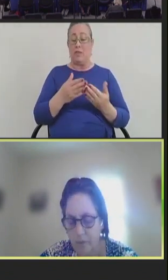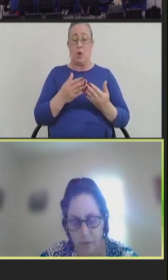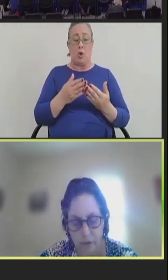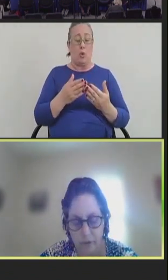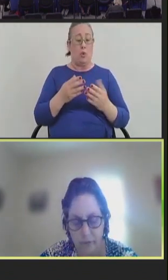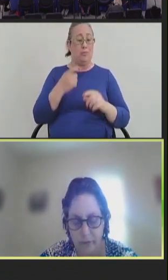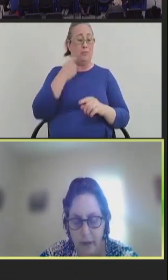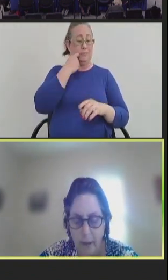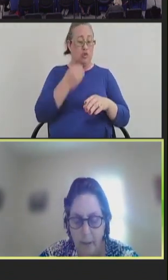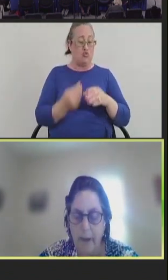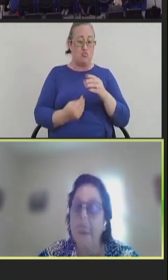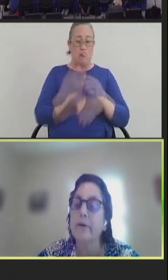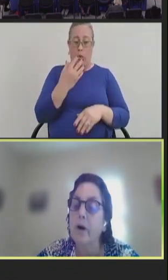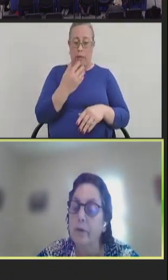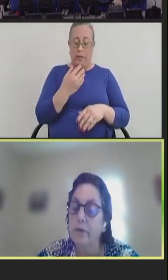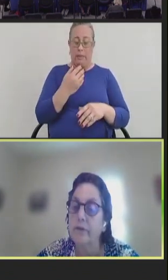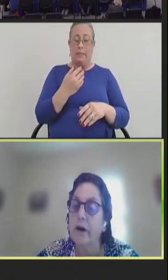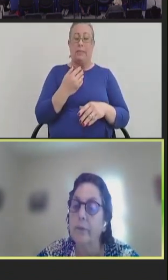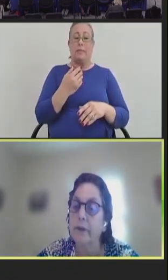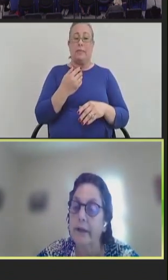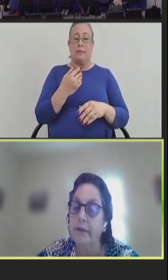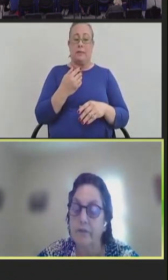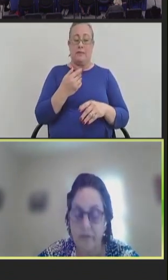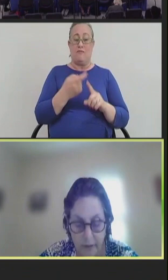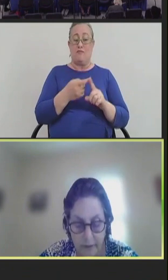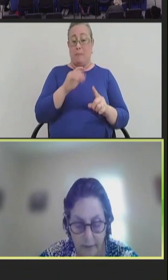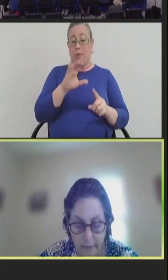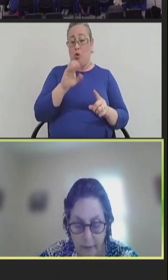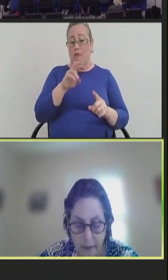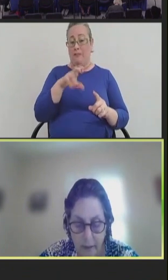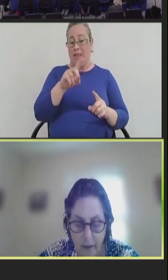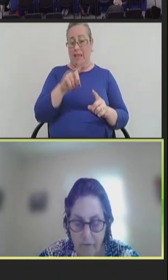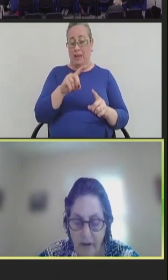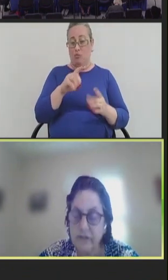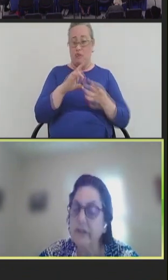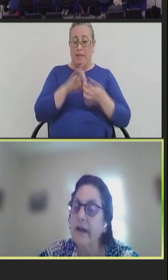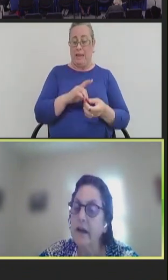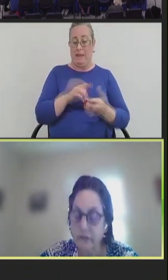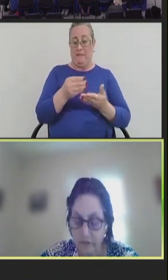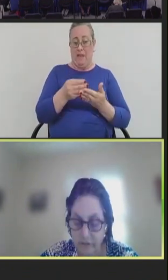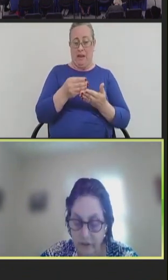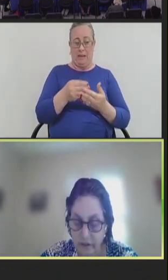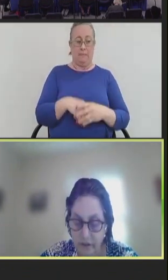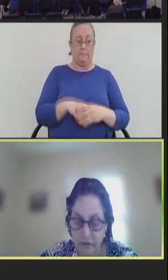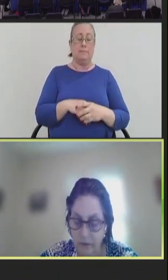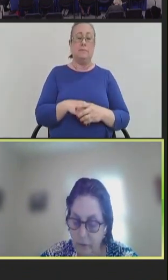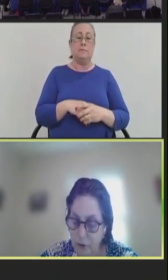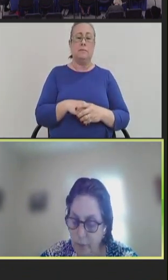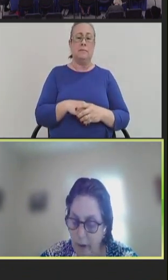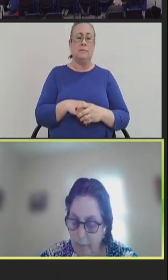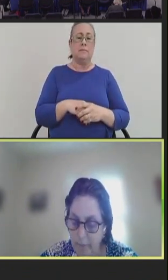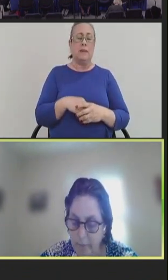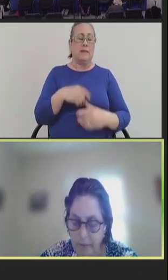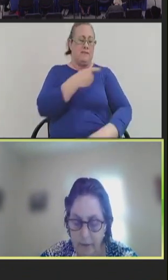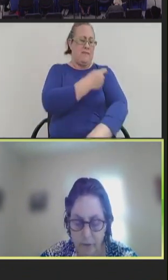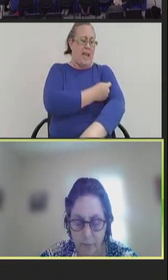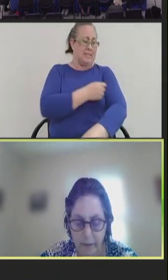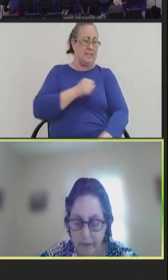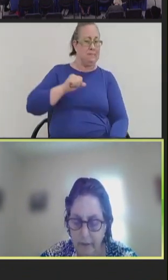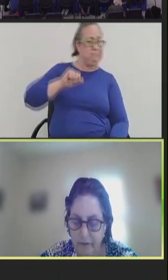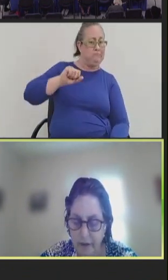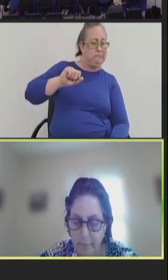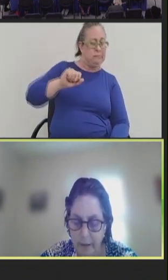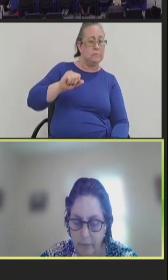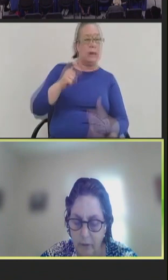overall workforce driven by the COVID-related funding. Vaccine hesitancy is a huge problem that has